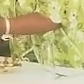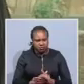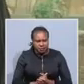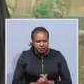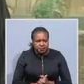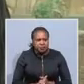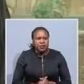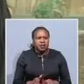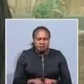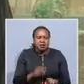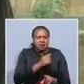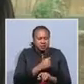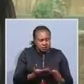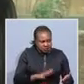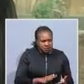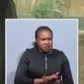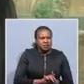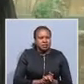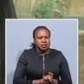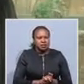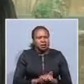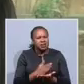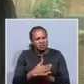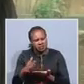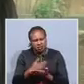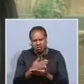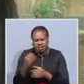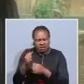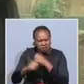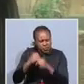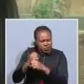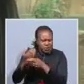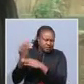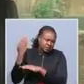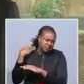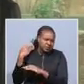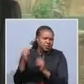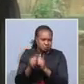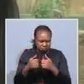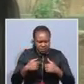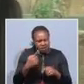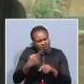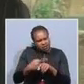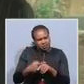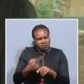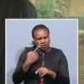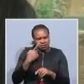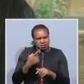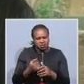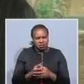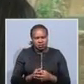him. Comrade Nghidinwa had shared with me some years ago that he used to see a